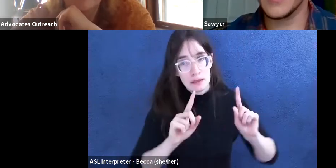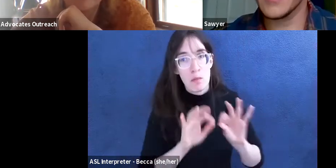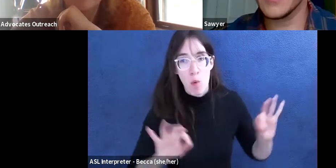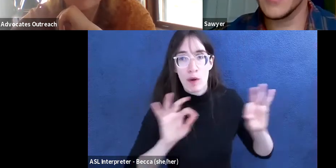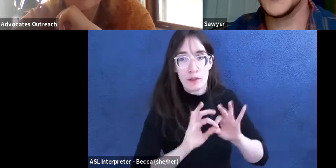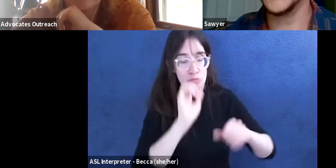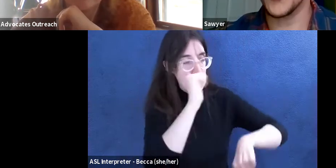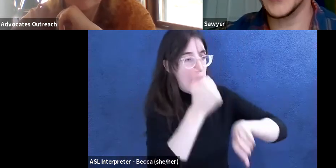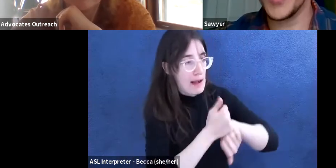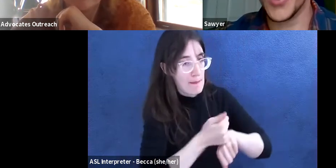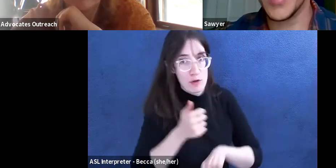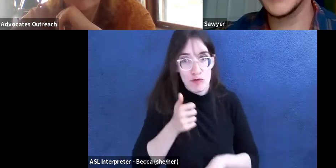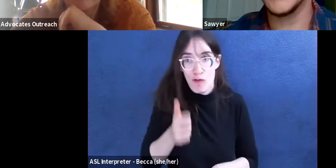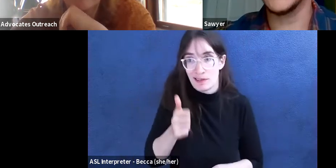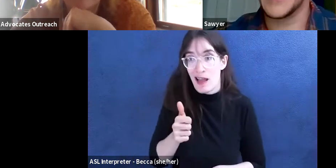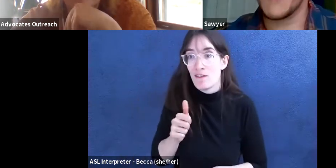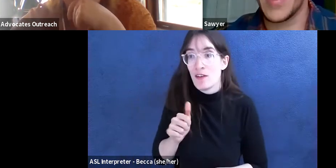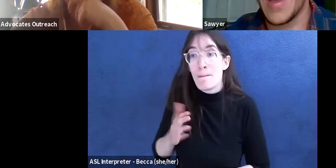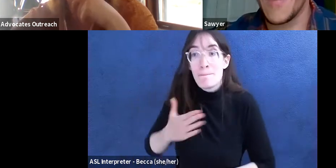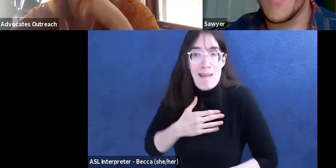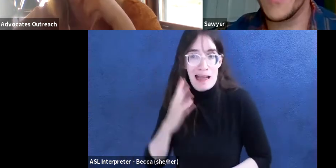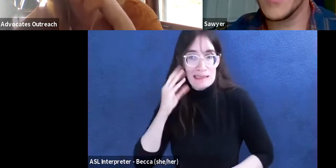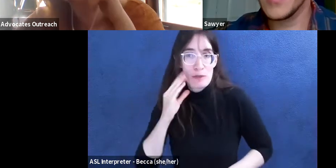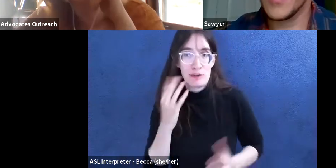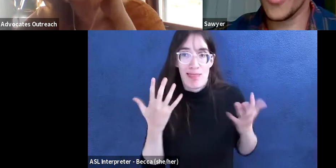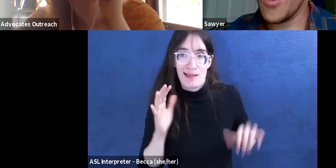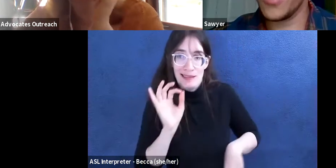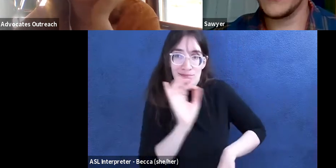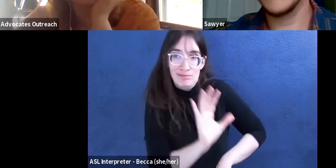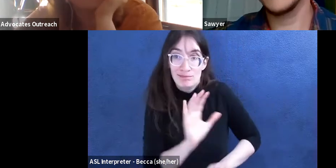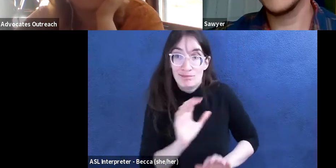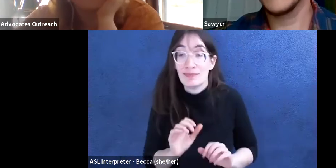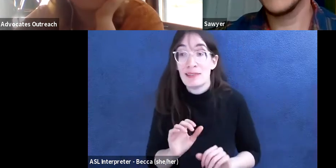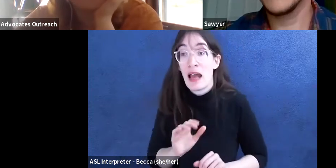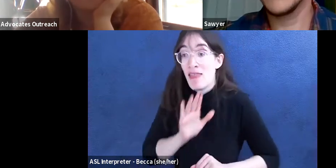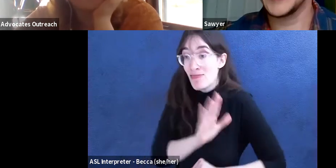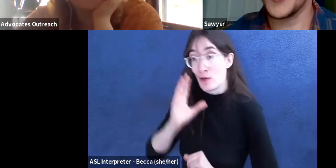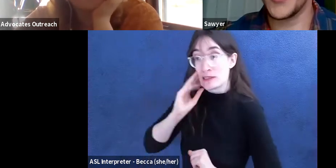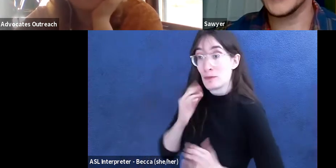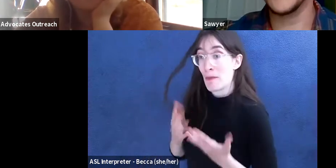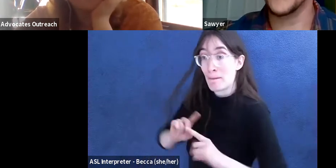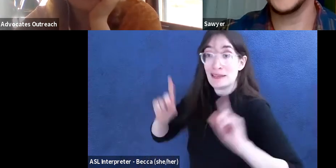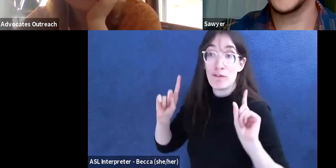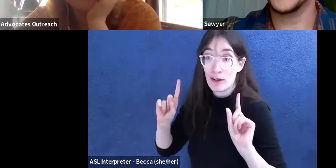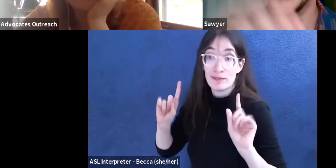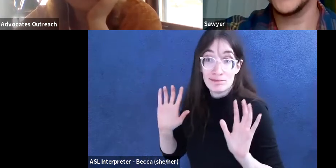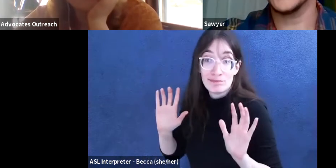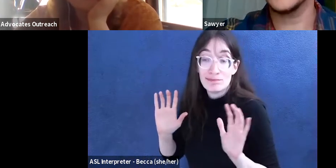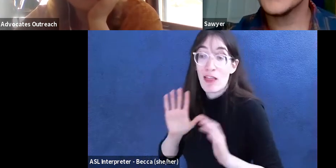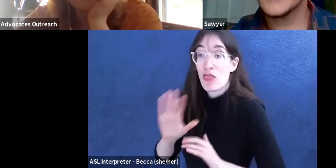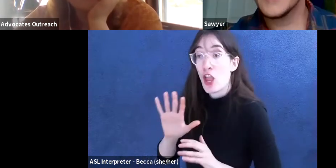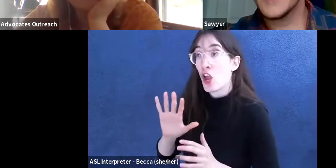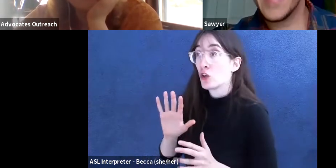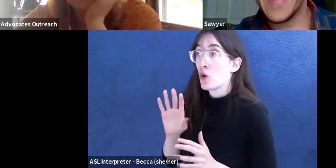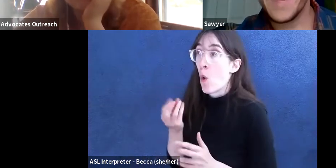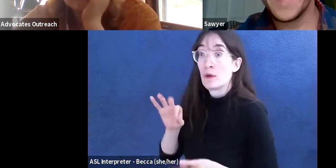their experience has been with maybe coming to terms with like aspects of their identity.